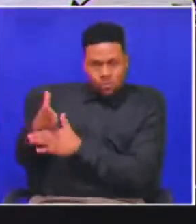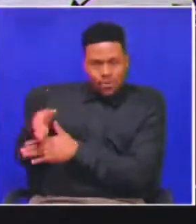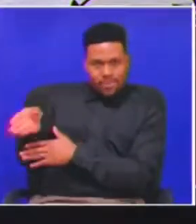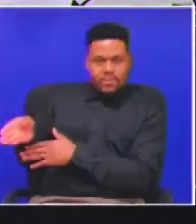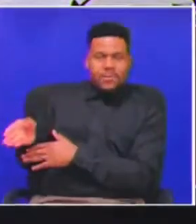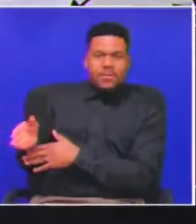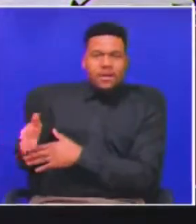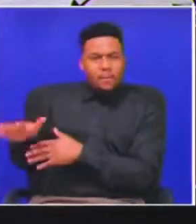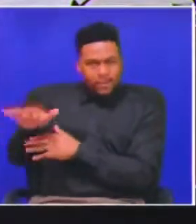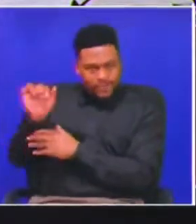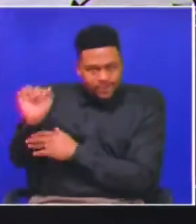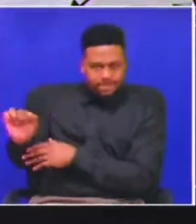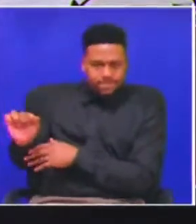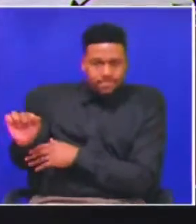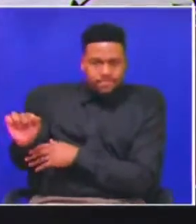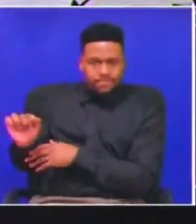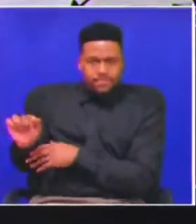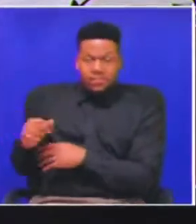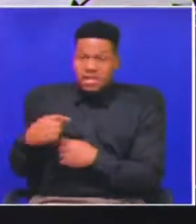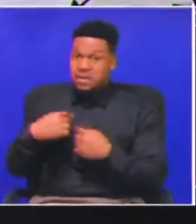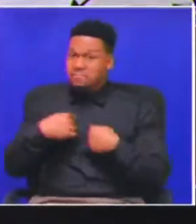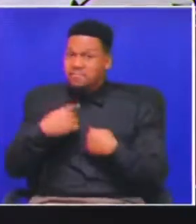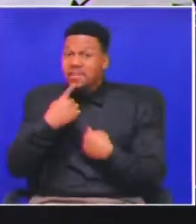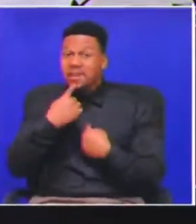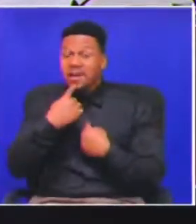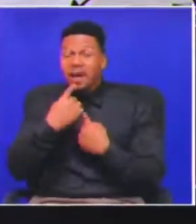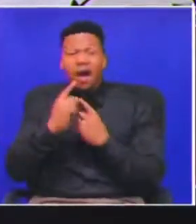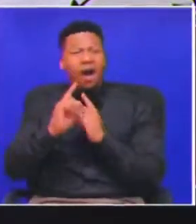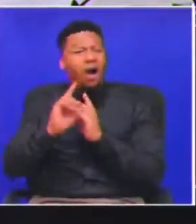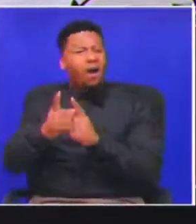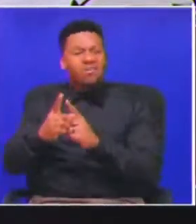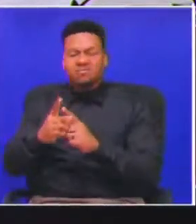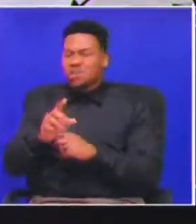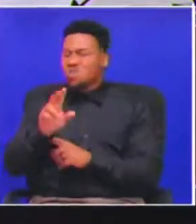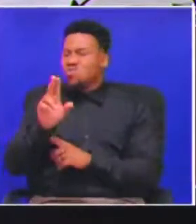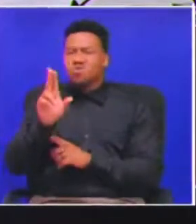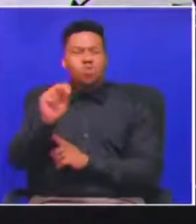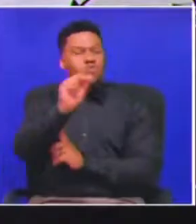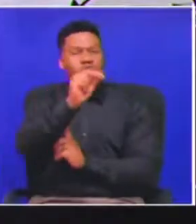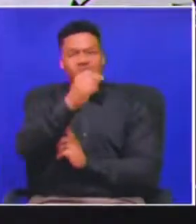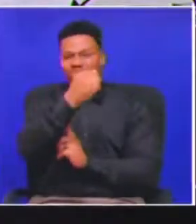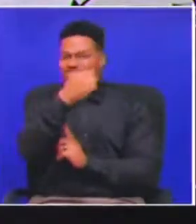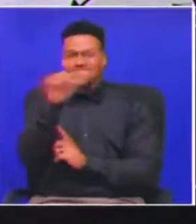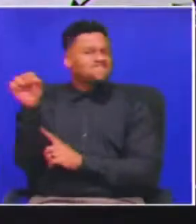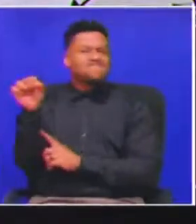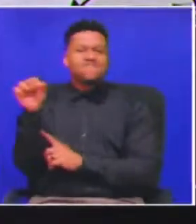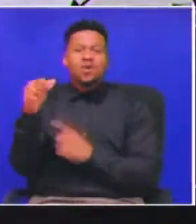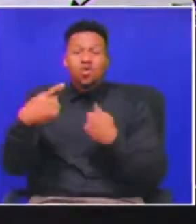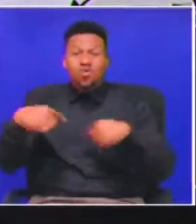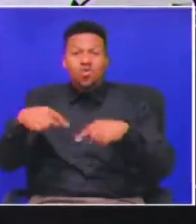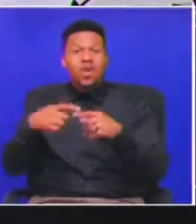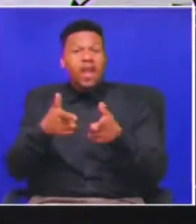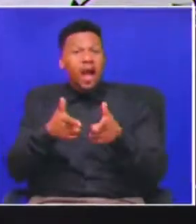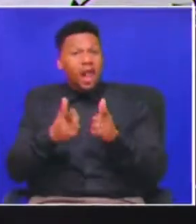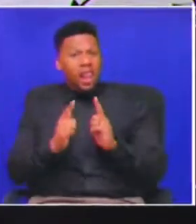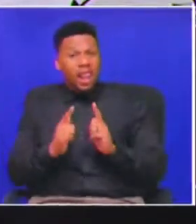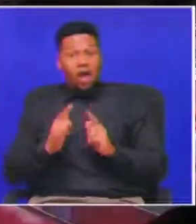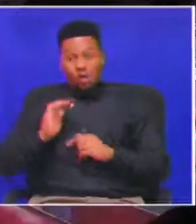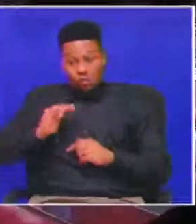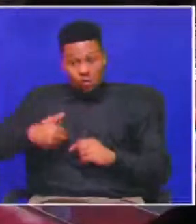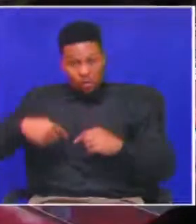is no. We are not going to allow the women of our country, the black people of our